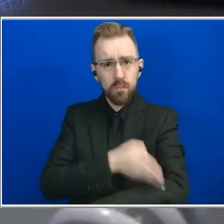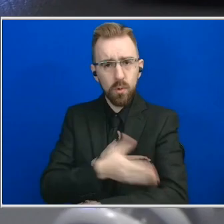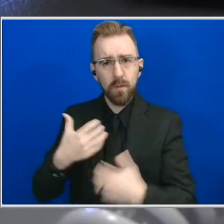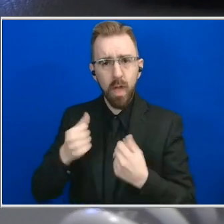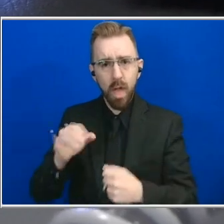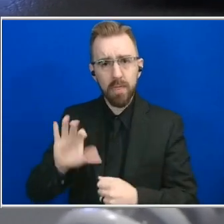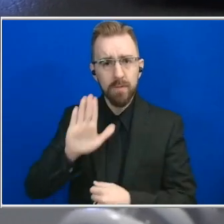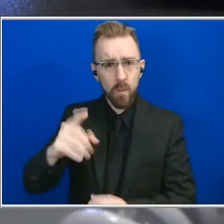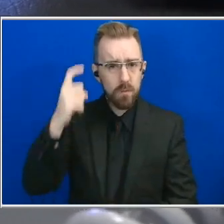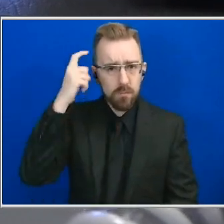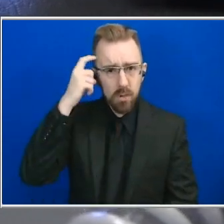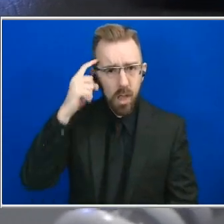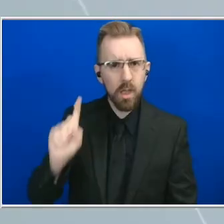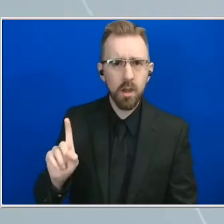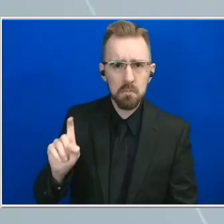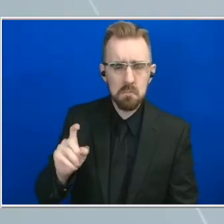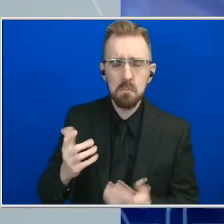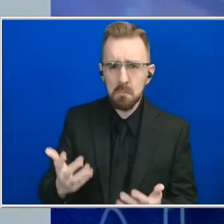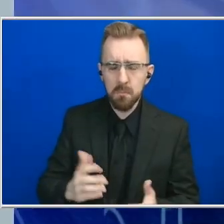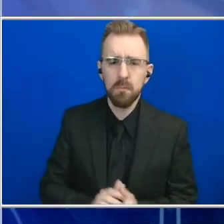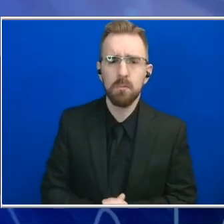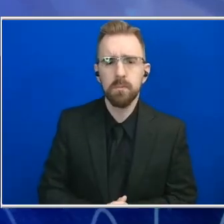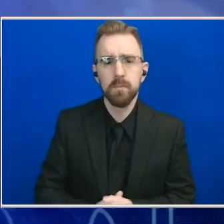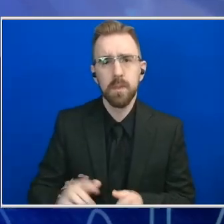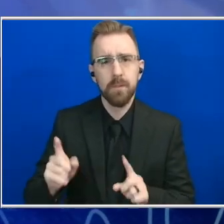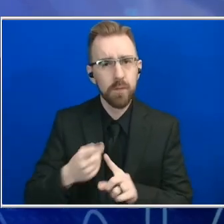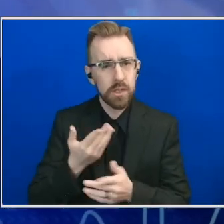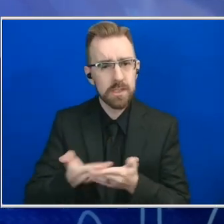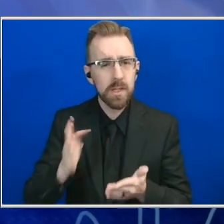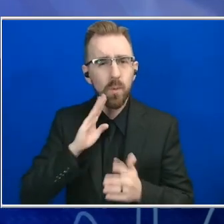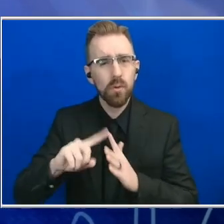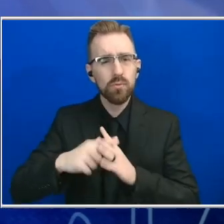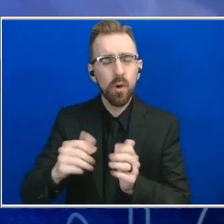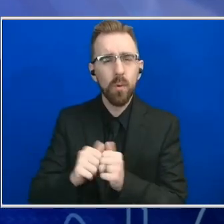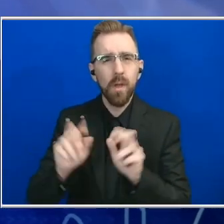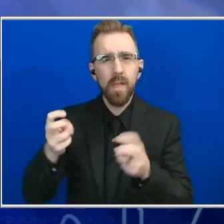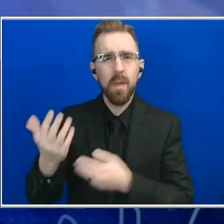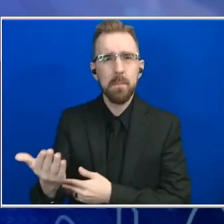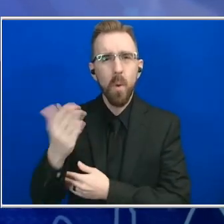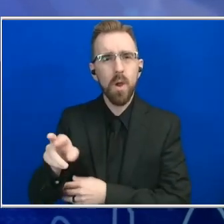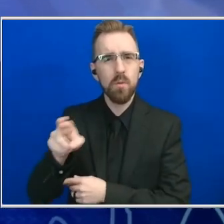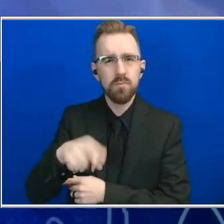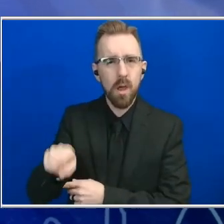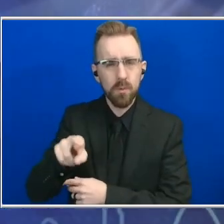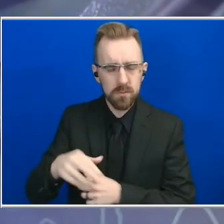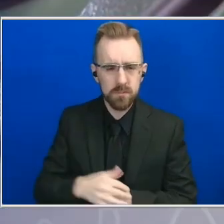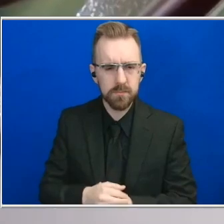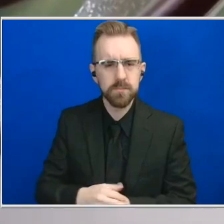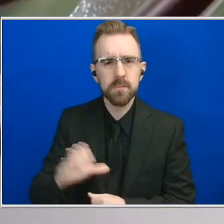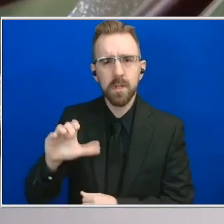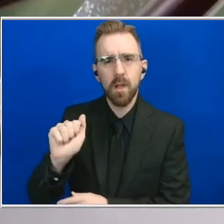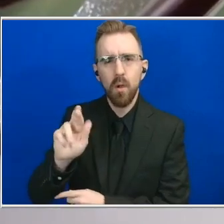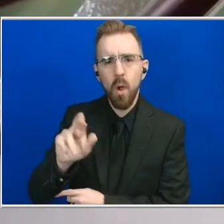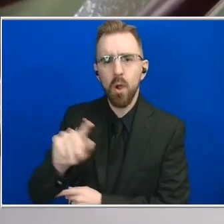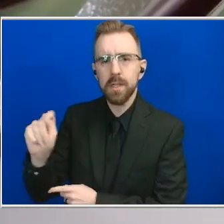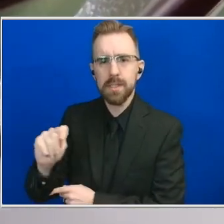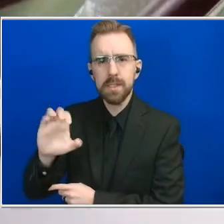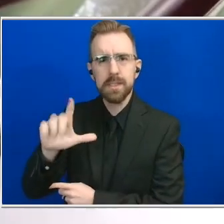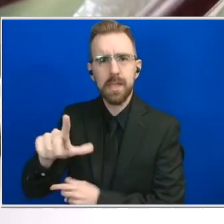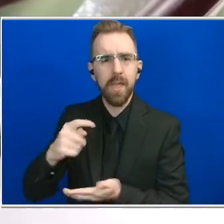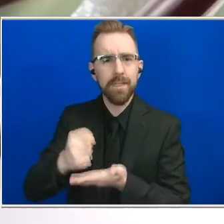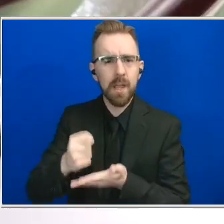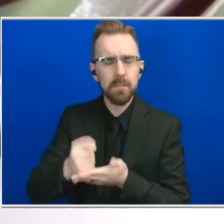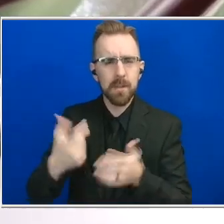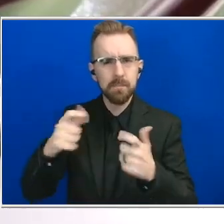brain. But first, we're going to start with morning rounds. CAR T-cell therapy, one of the big breakthroughs in cancer